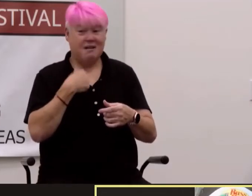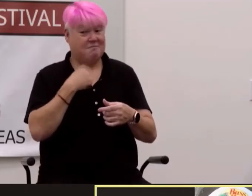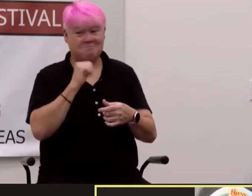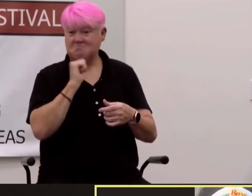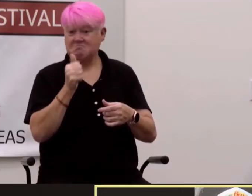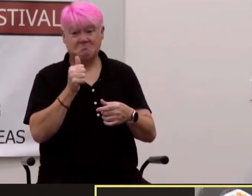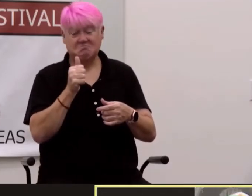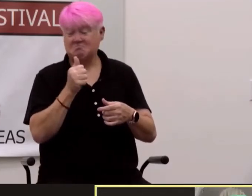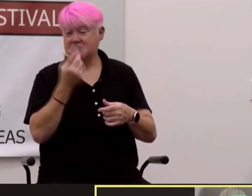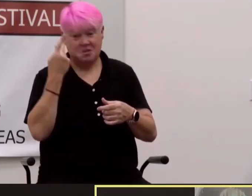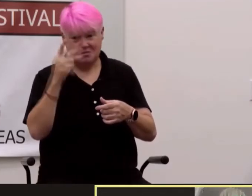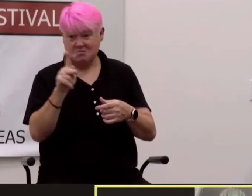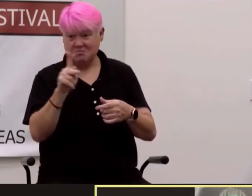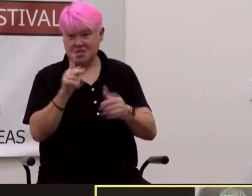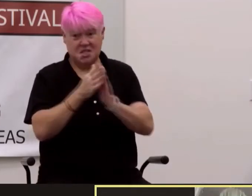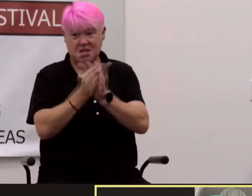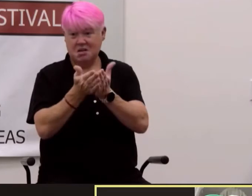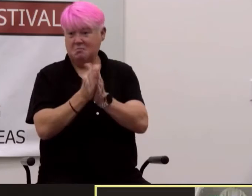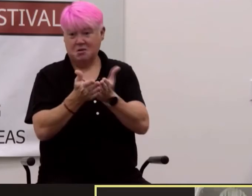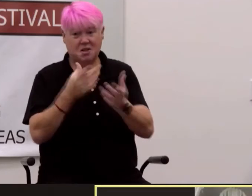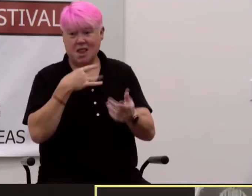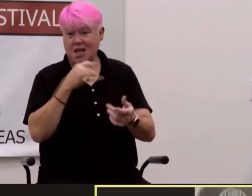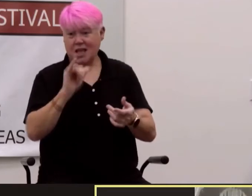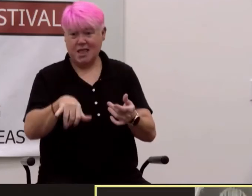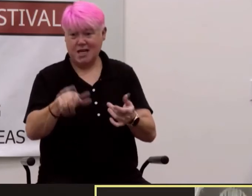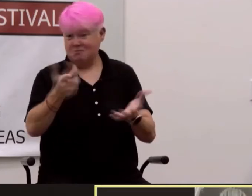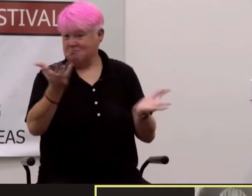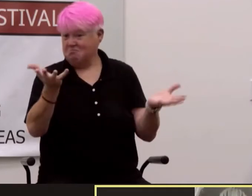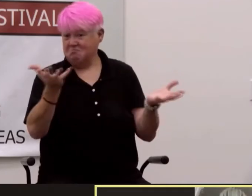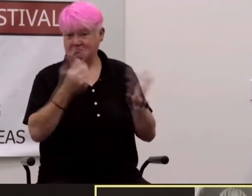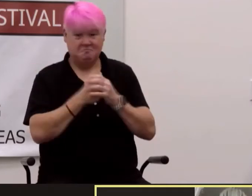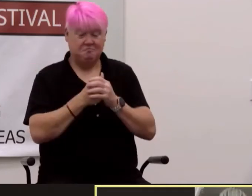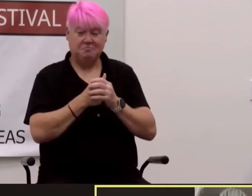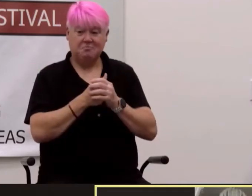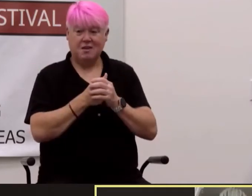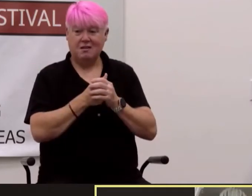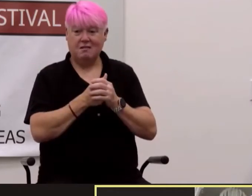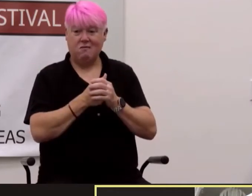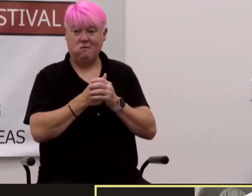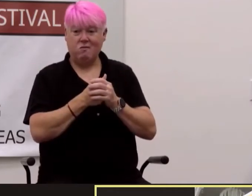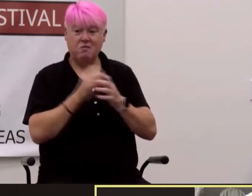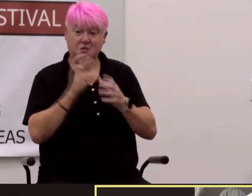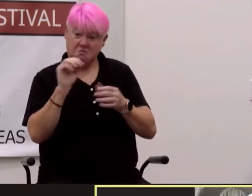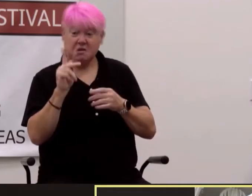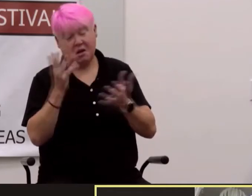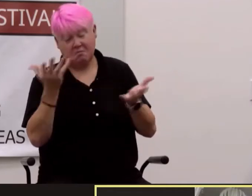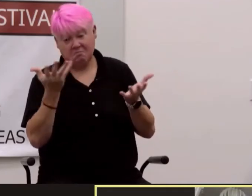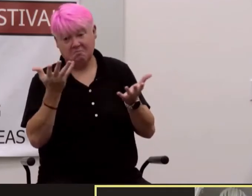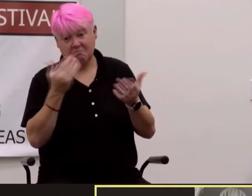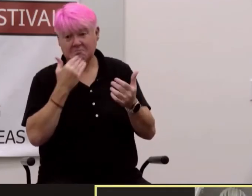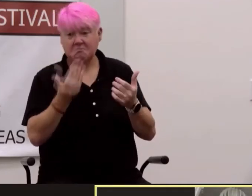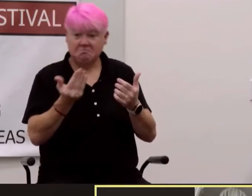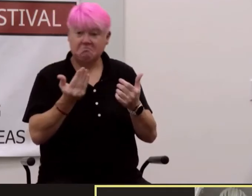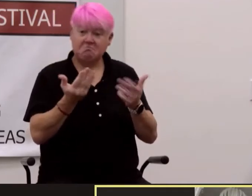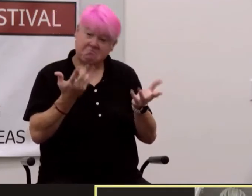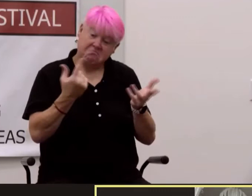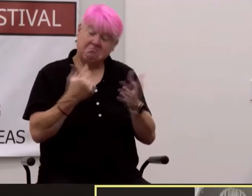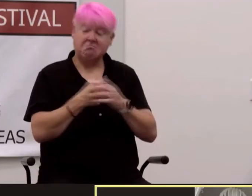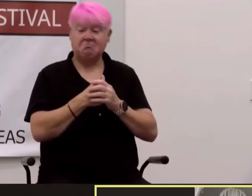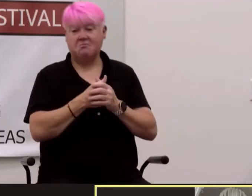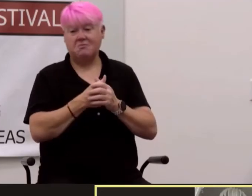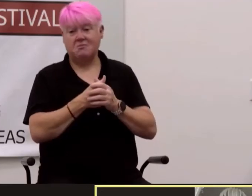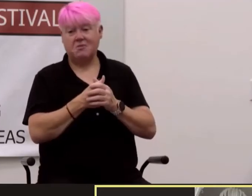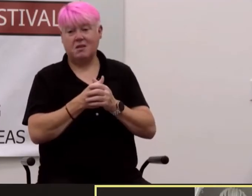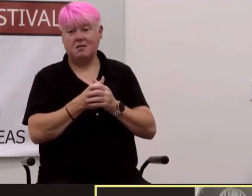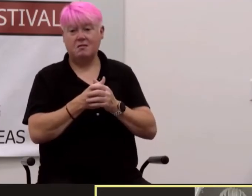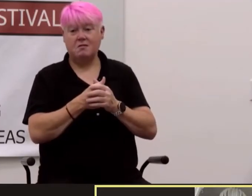the bookstore the other day. I bought a bunch of cookbooks and stuff just to see, and they're okay. They're good. There's some good ones, and there's some great